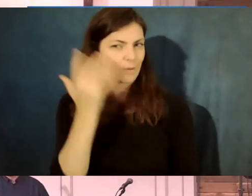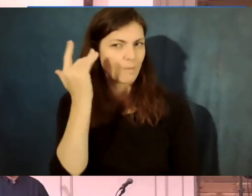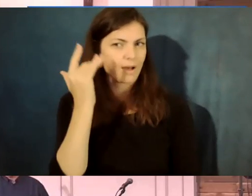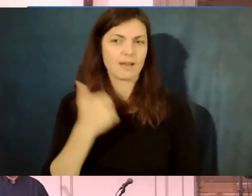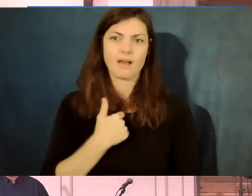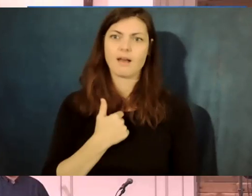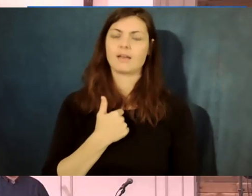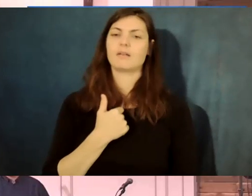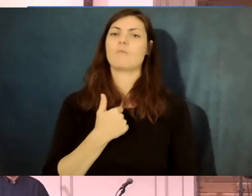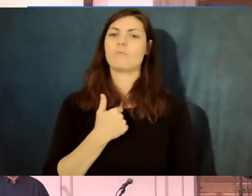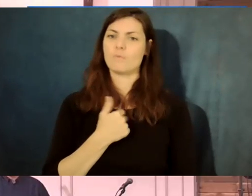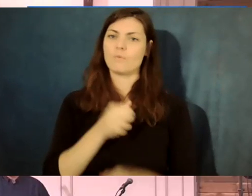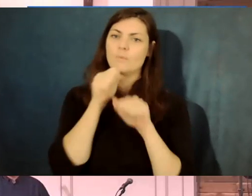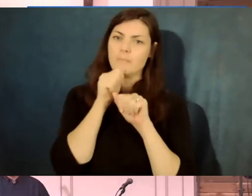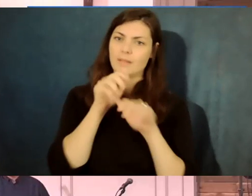blessed,